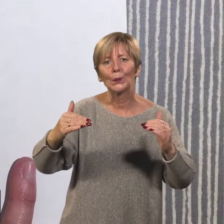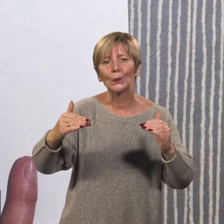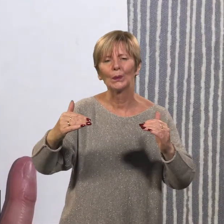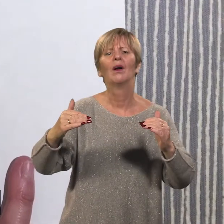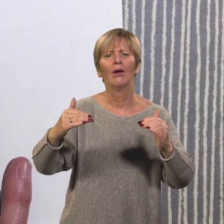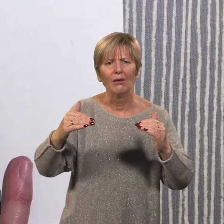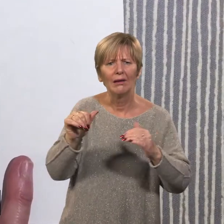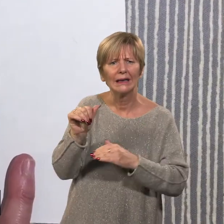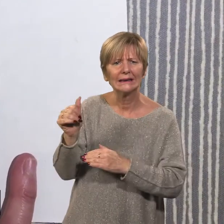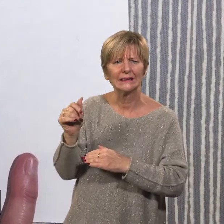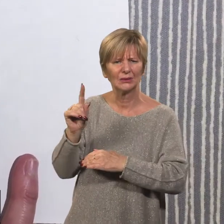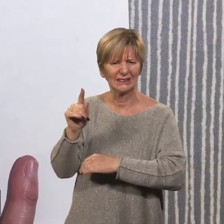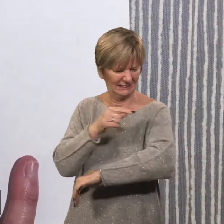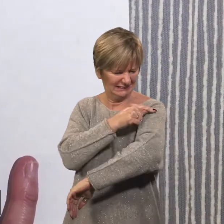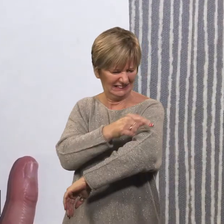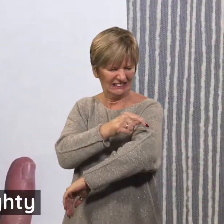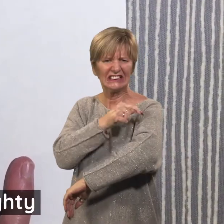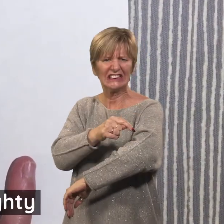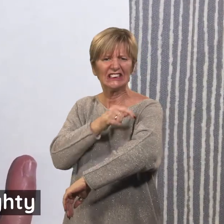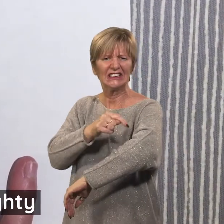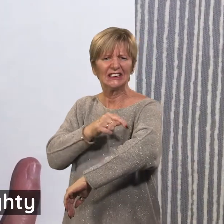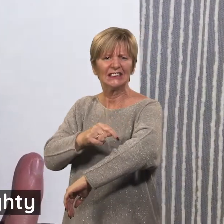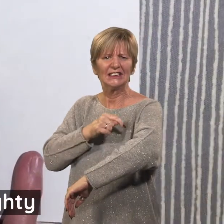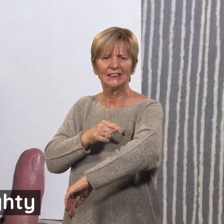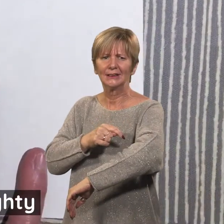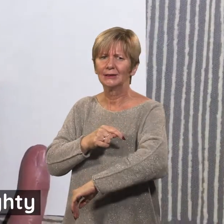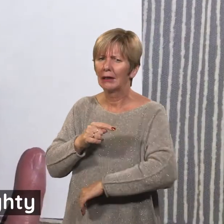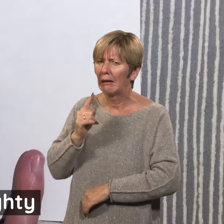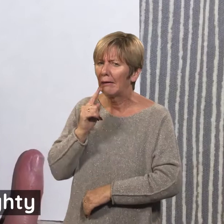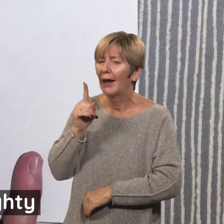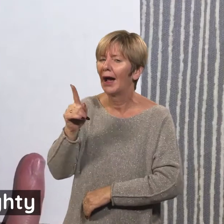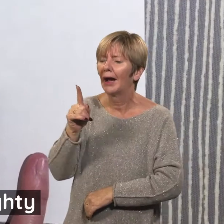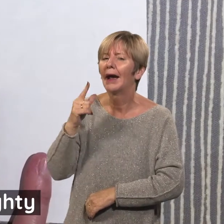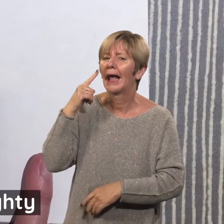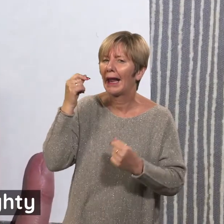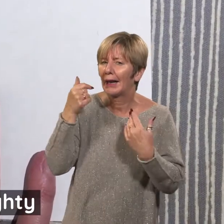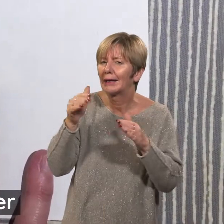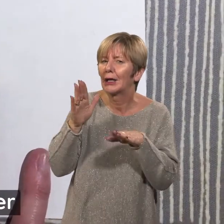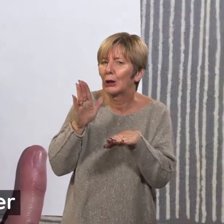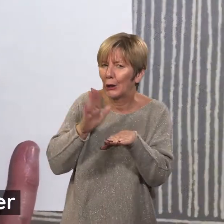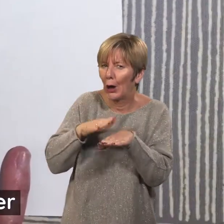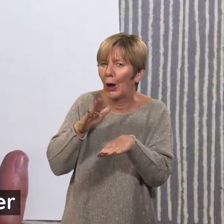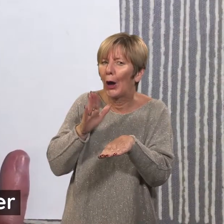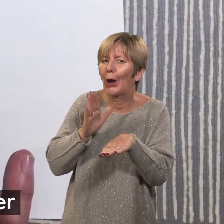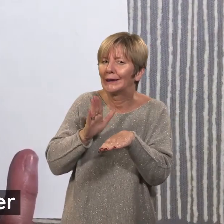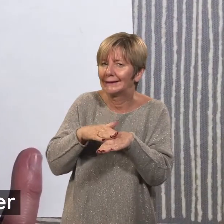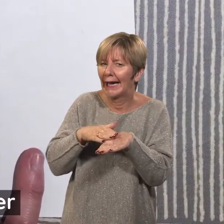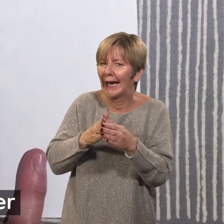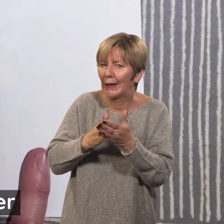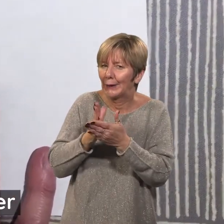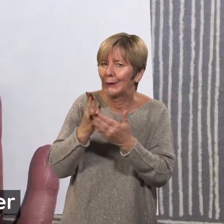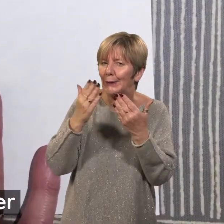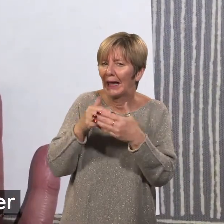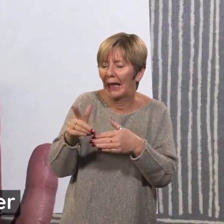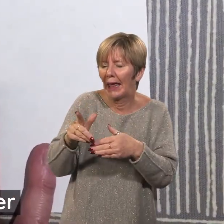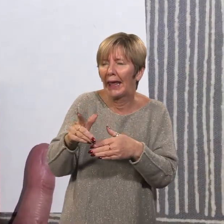draw a ragged sleeve, because I think that this elf is out being naughty all night and doesn't care